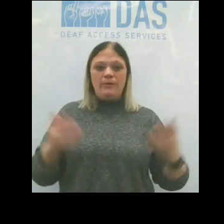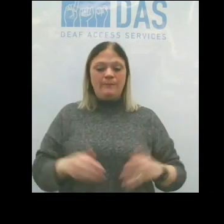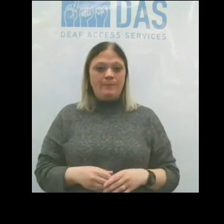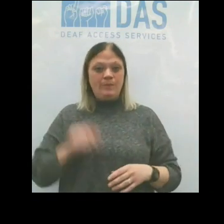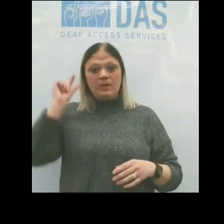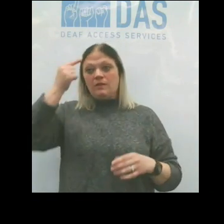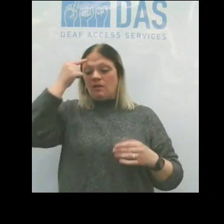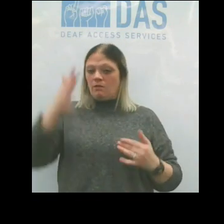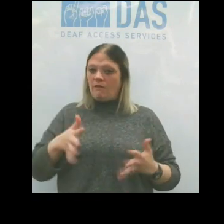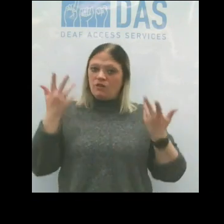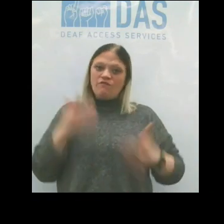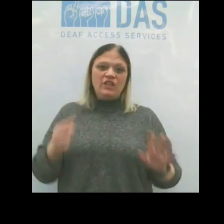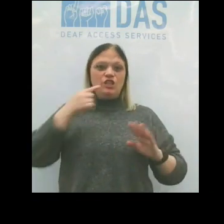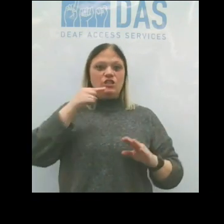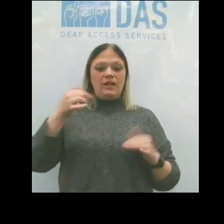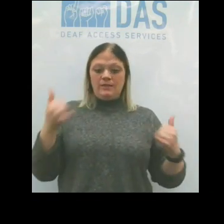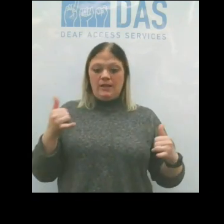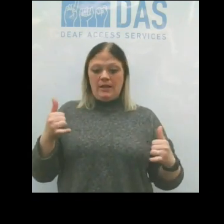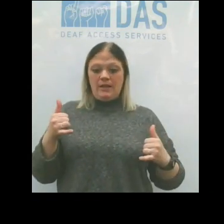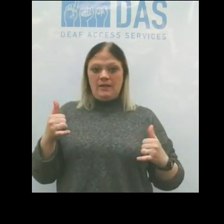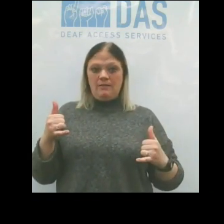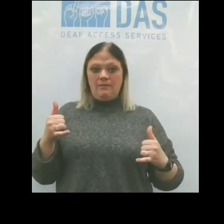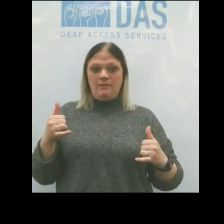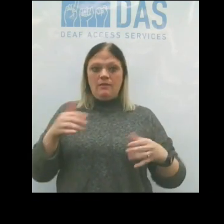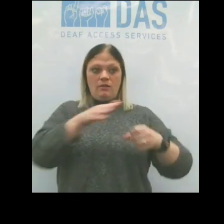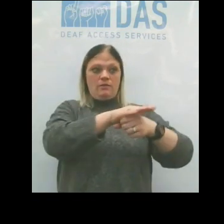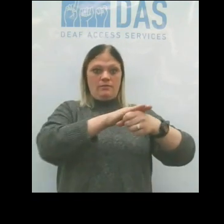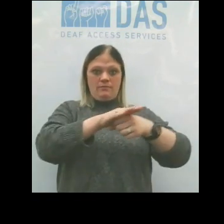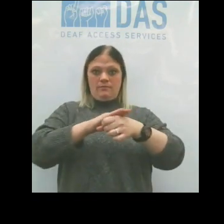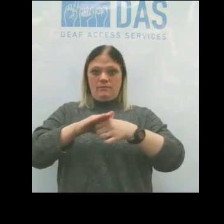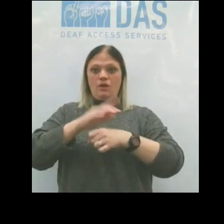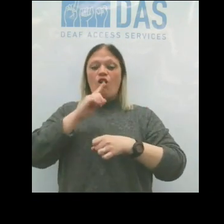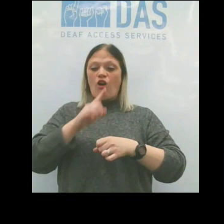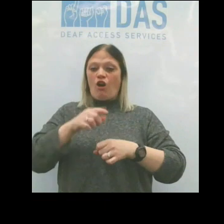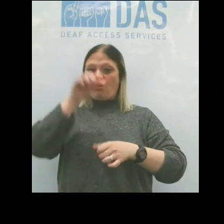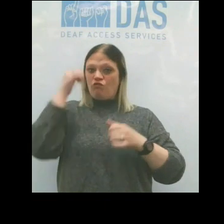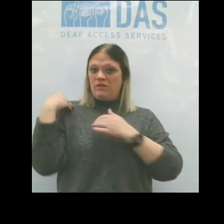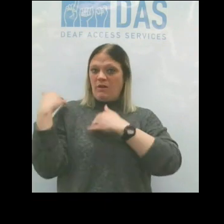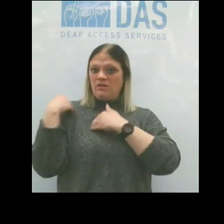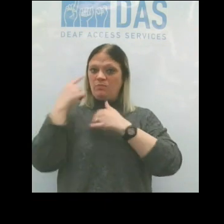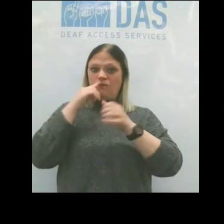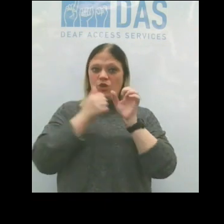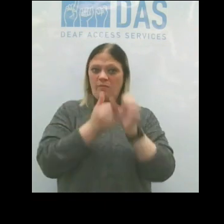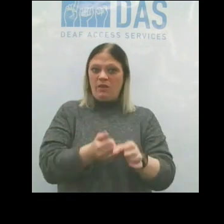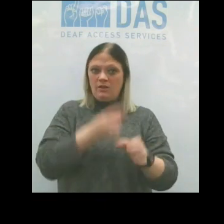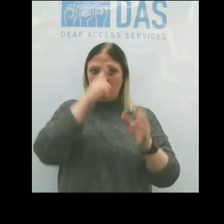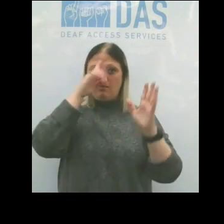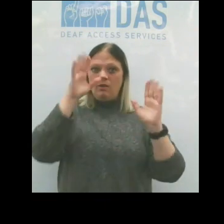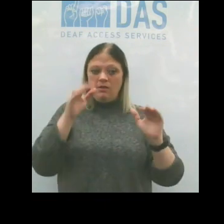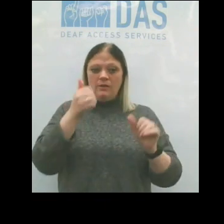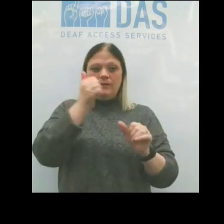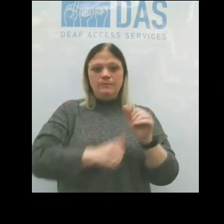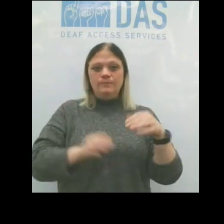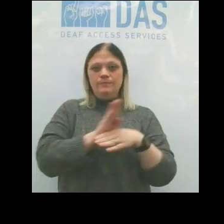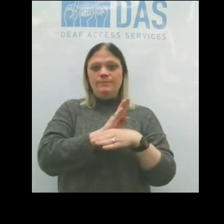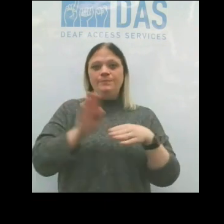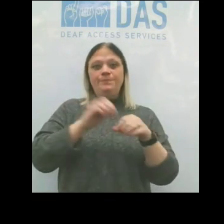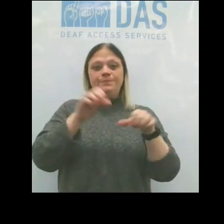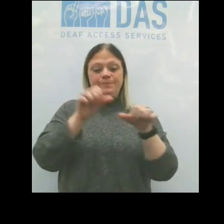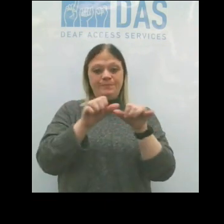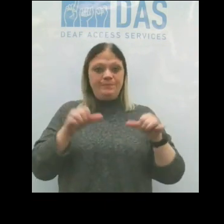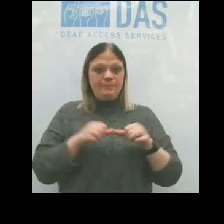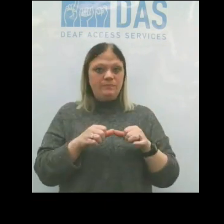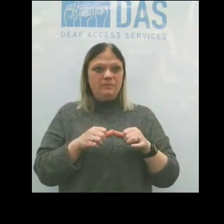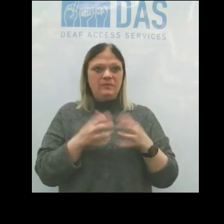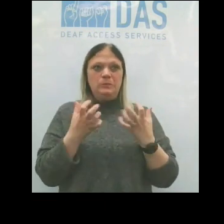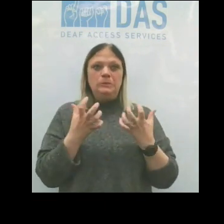governor noted earlier today, the localities are responsible for compliance. I'm hopeful that every business in our area that is itching